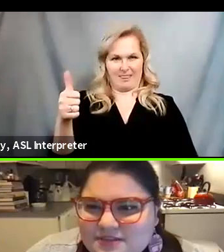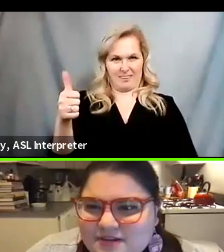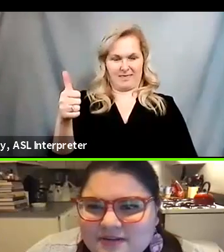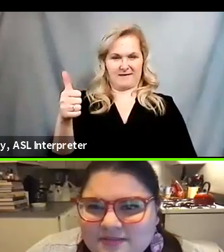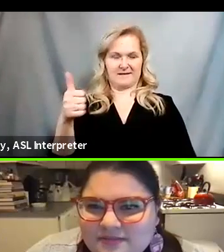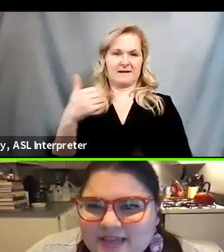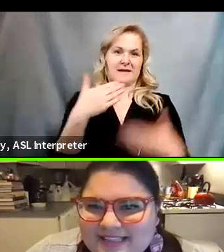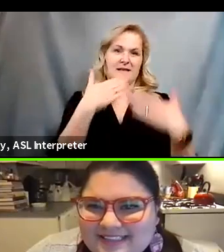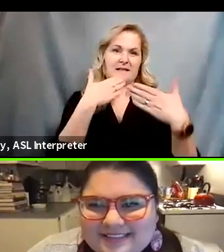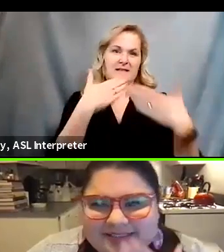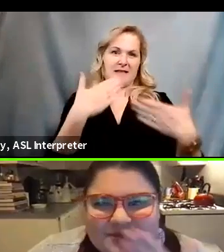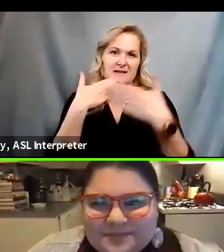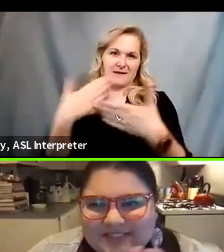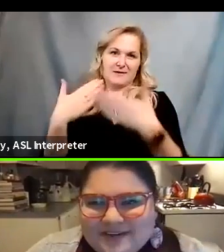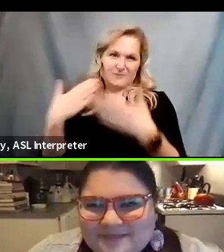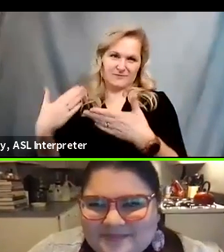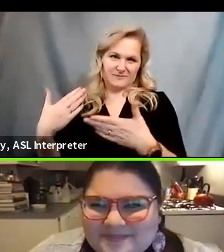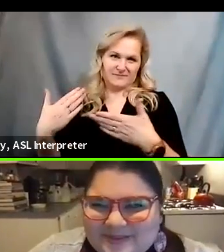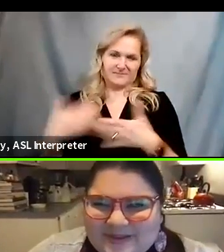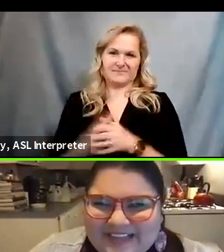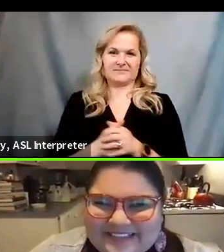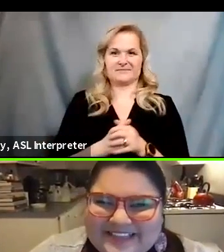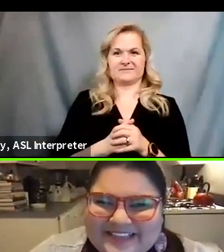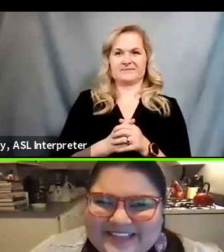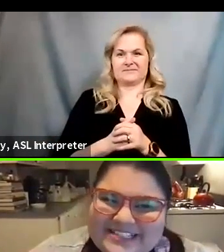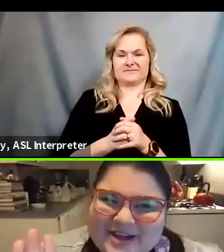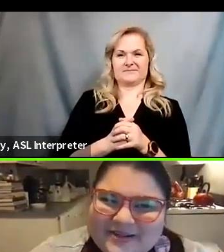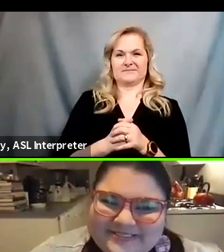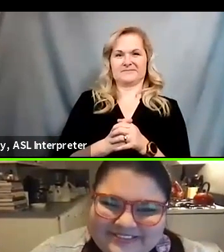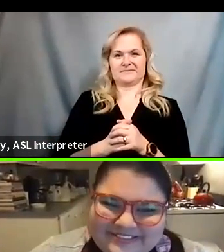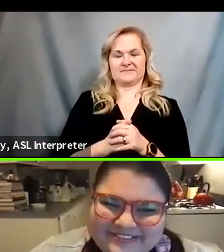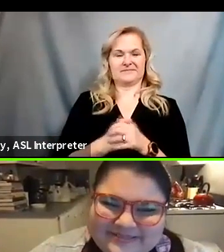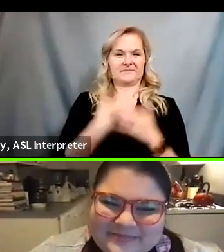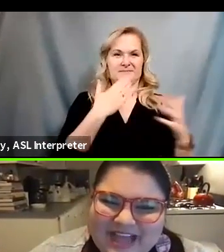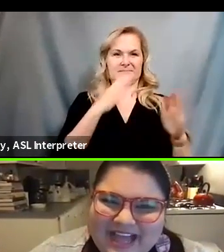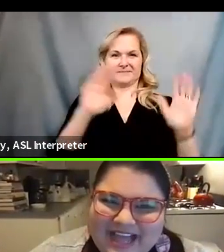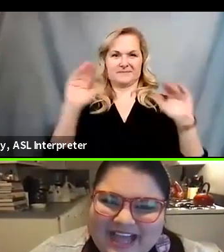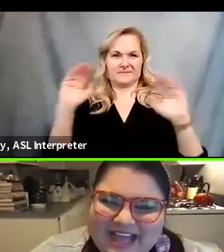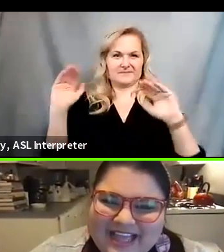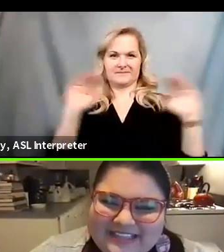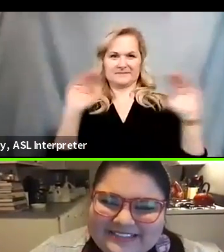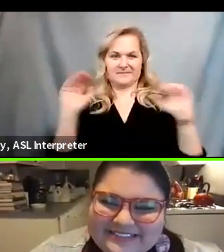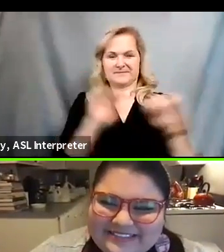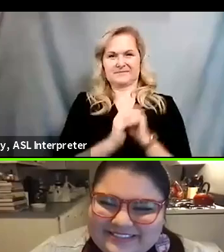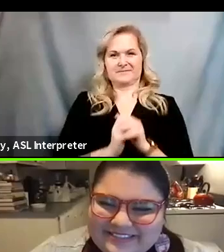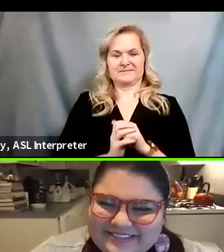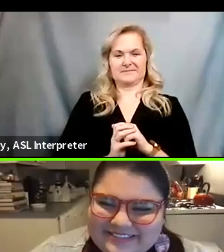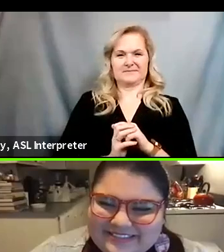much. Mado, Yvette. Mado. Great. Thanks, y'all. Bye.